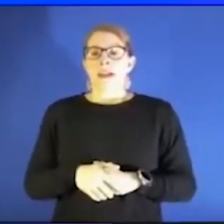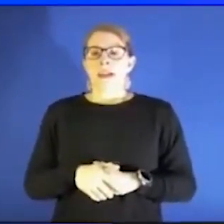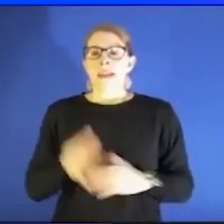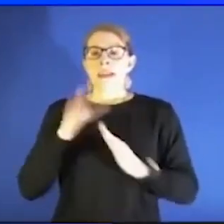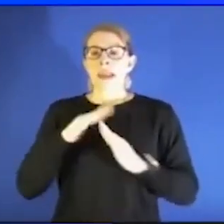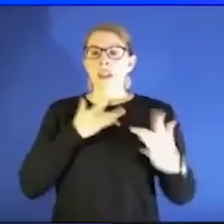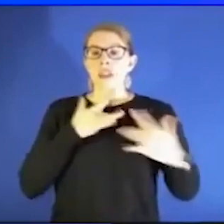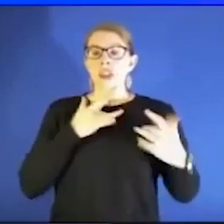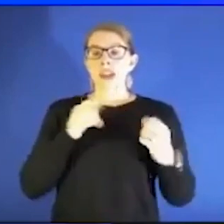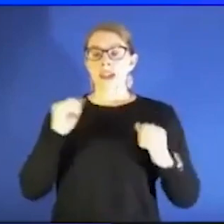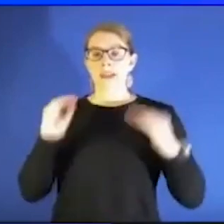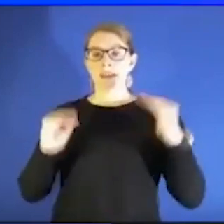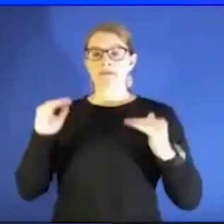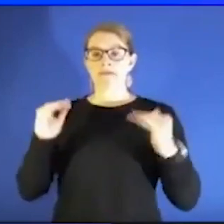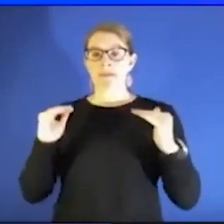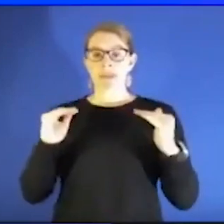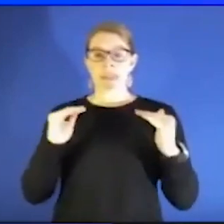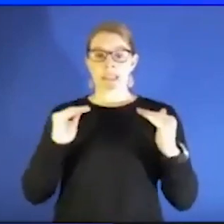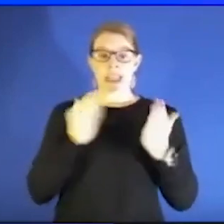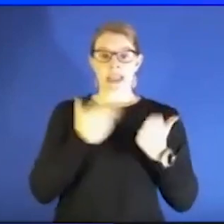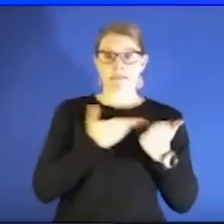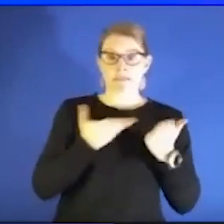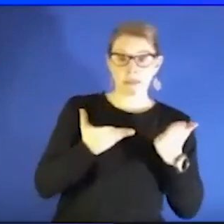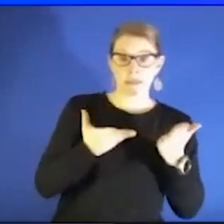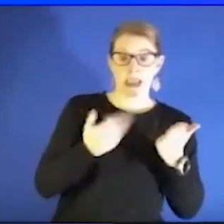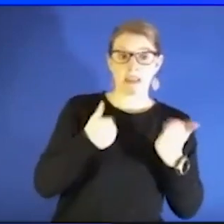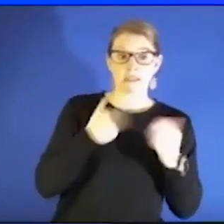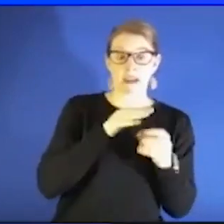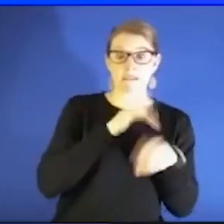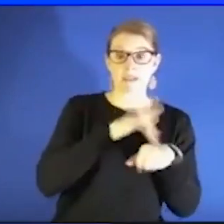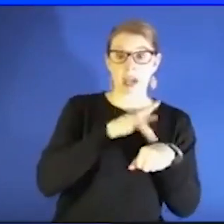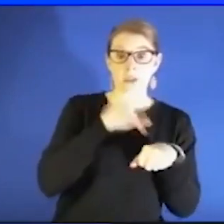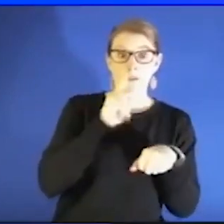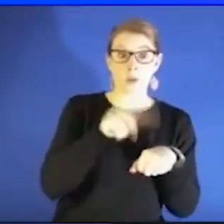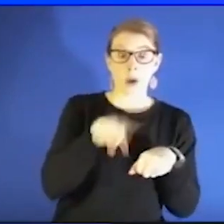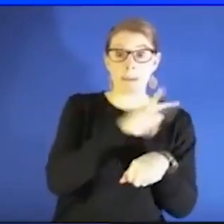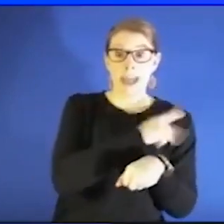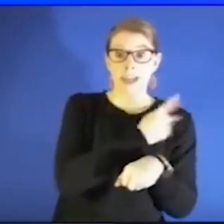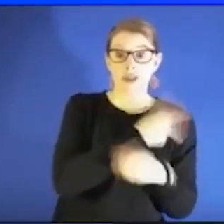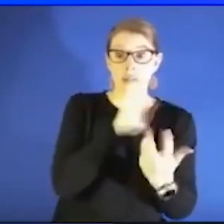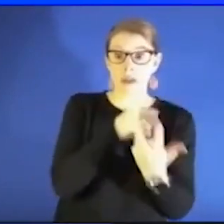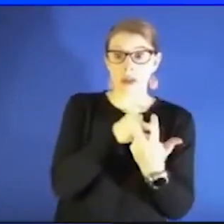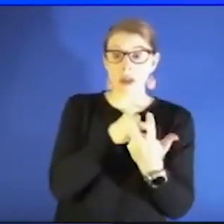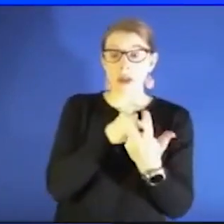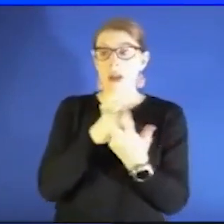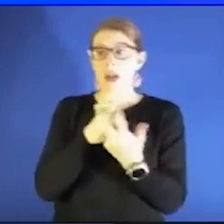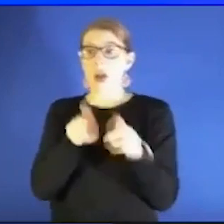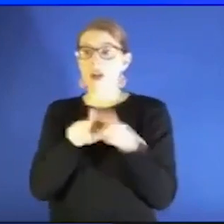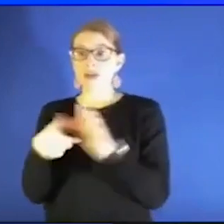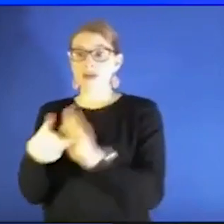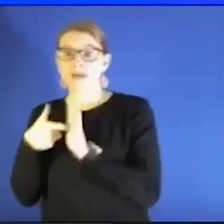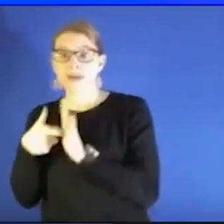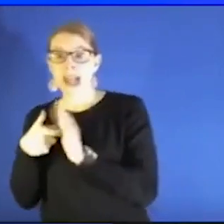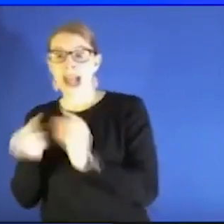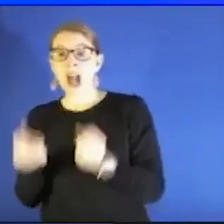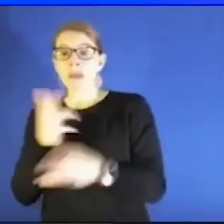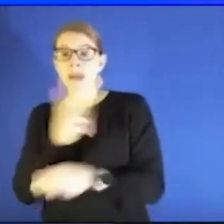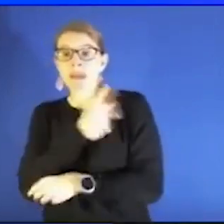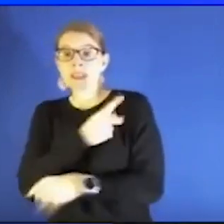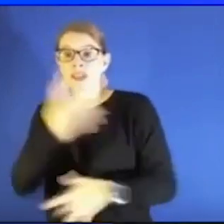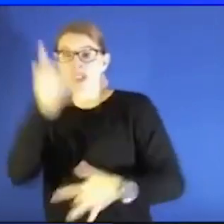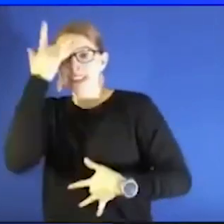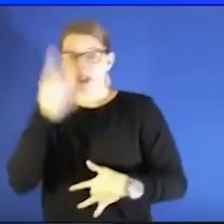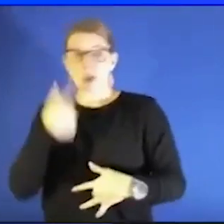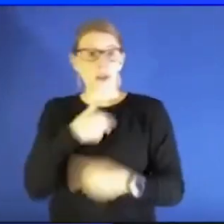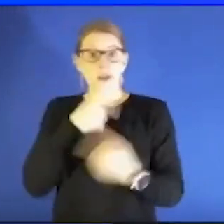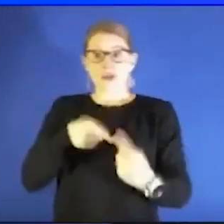supply and demand. And so we have ever increasing numbers of patients who are going to need our care. We've had struggles with staff as